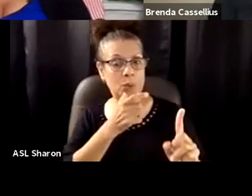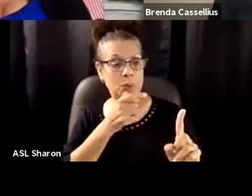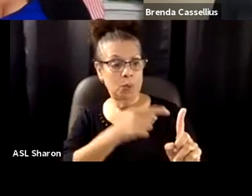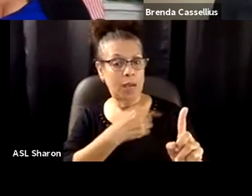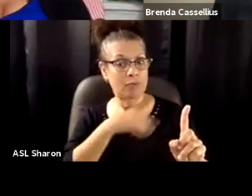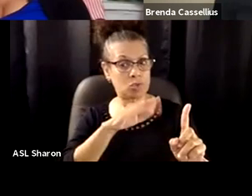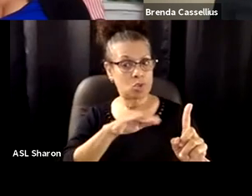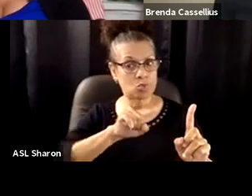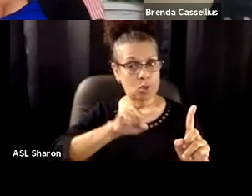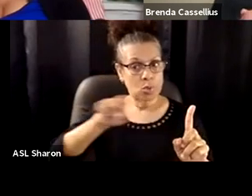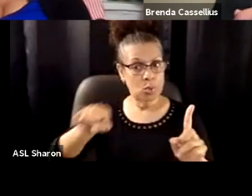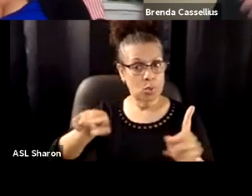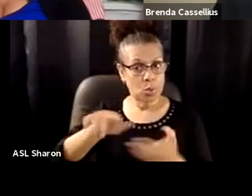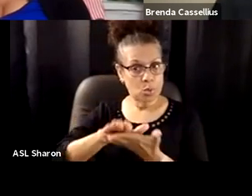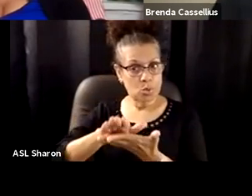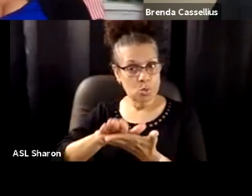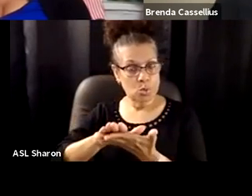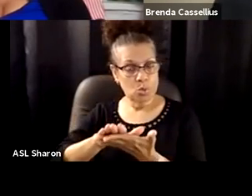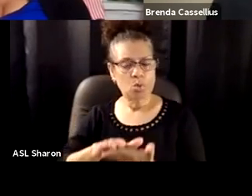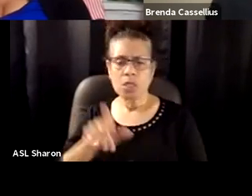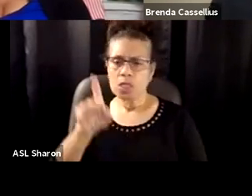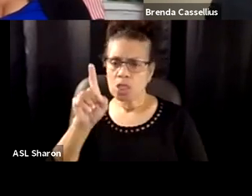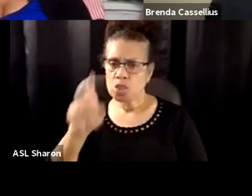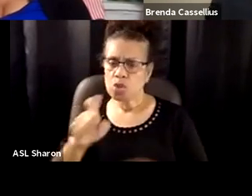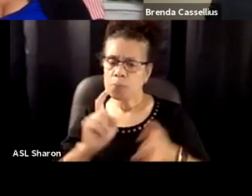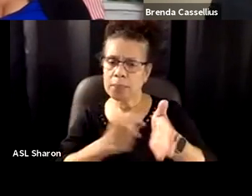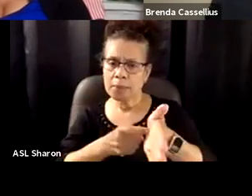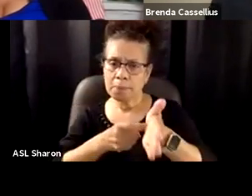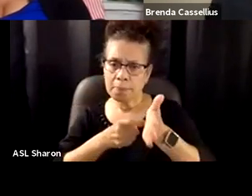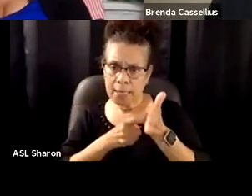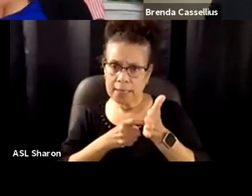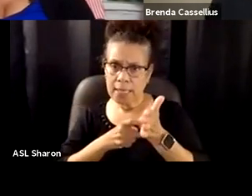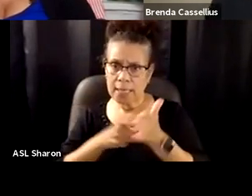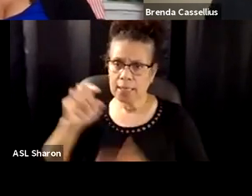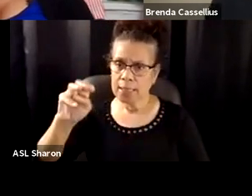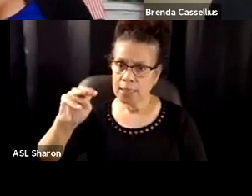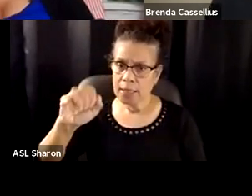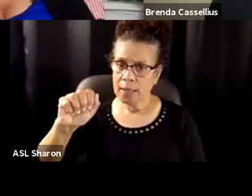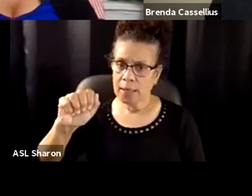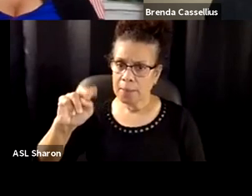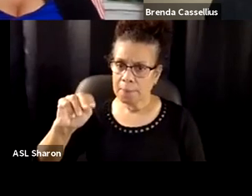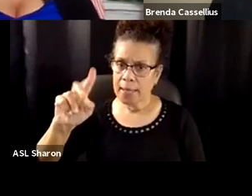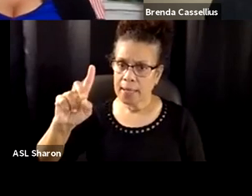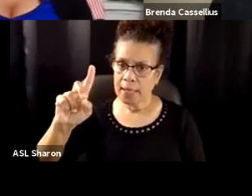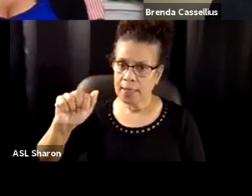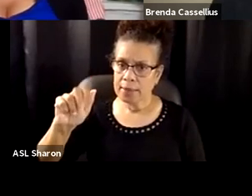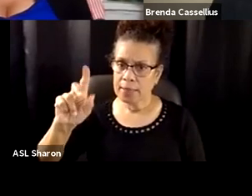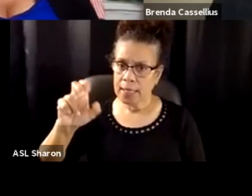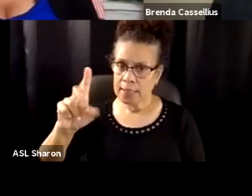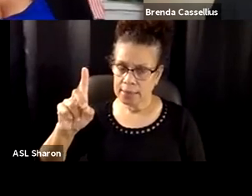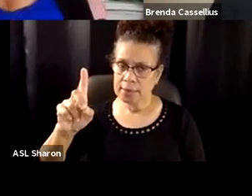should be mandated that they are vaccinated to avoid more